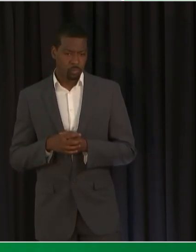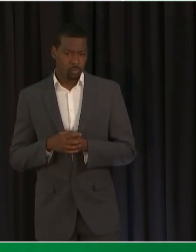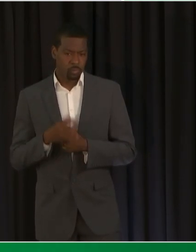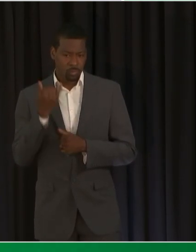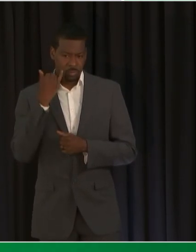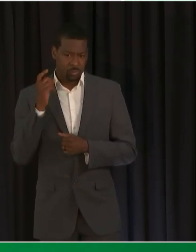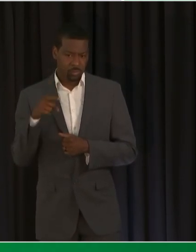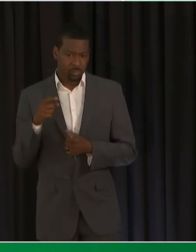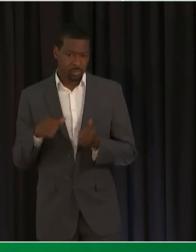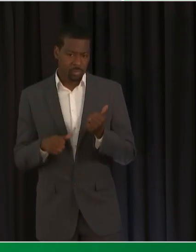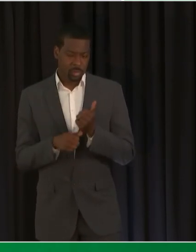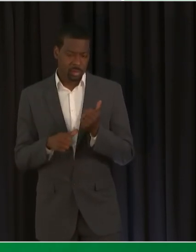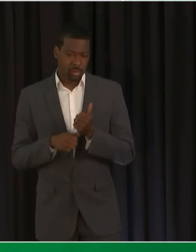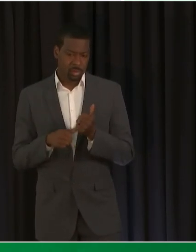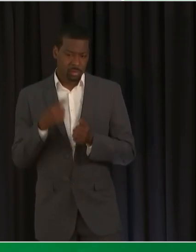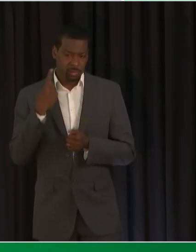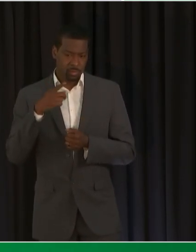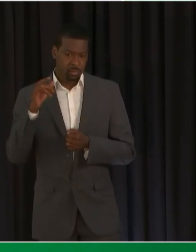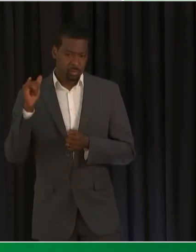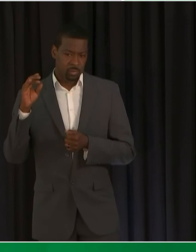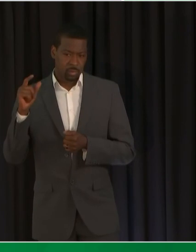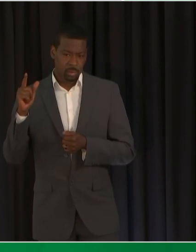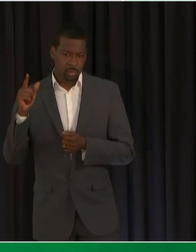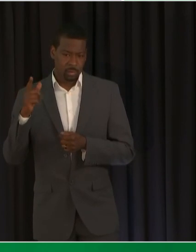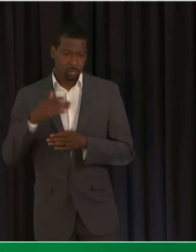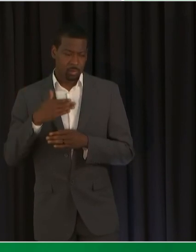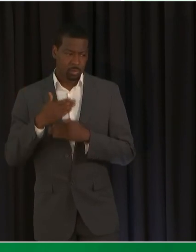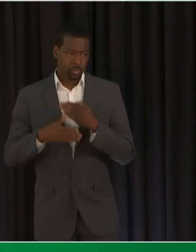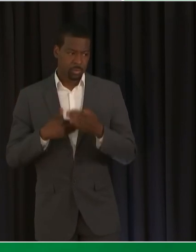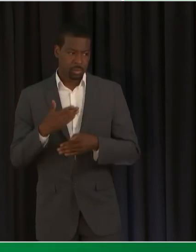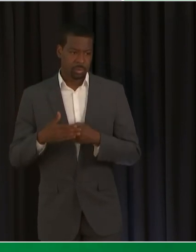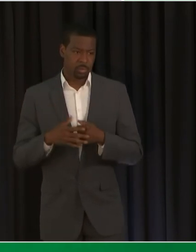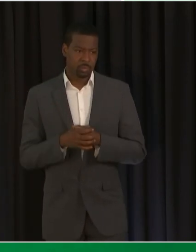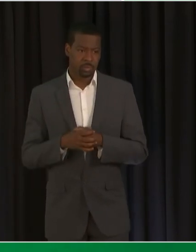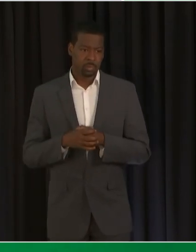go if they need assistance with the EIDL process. All right. So